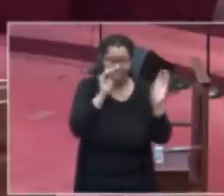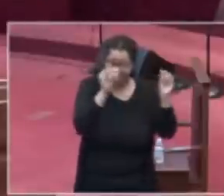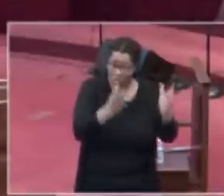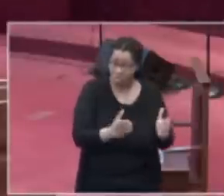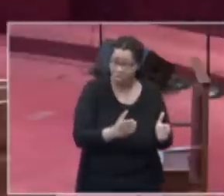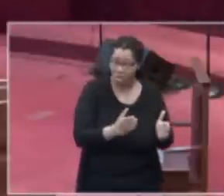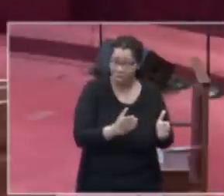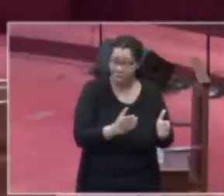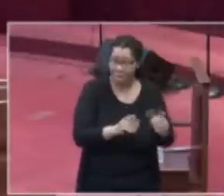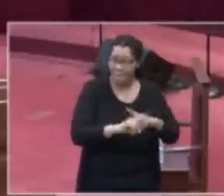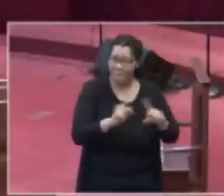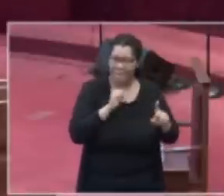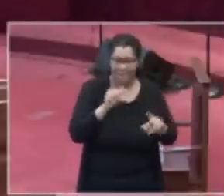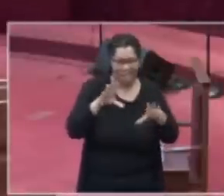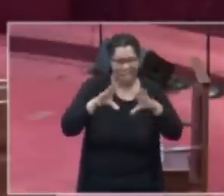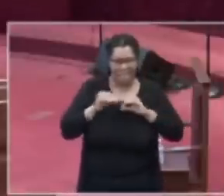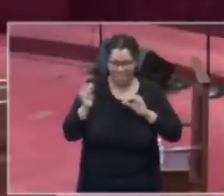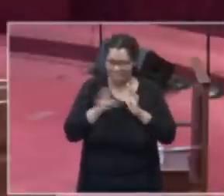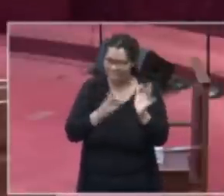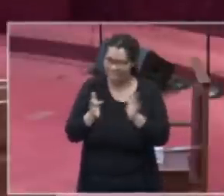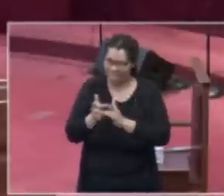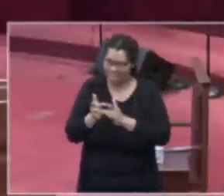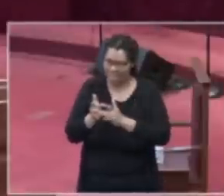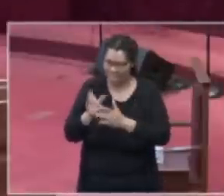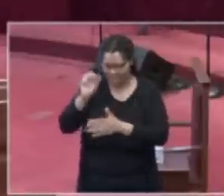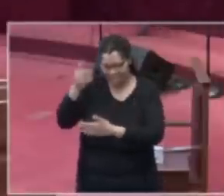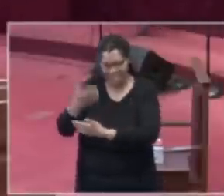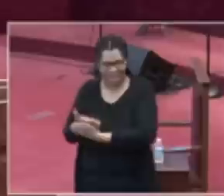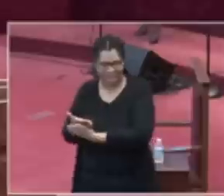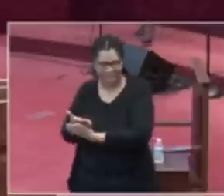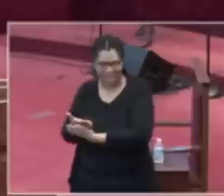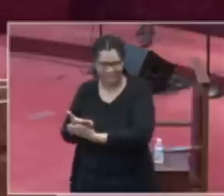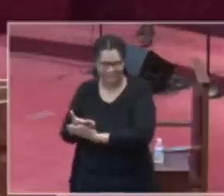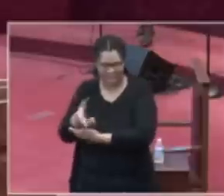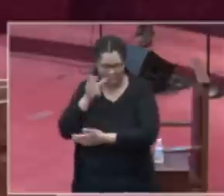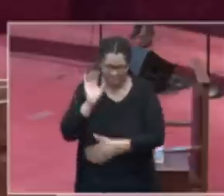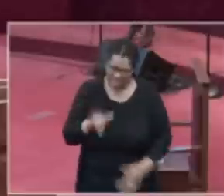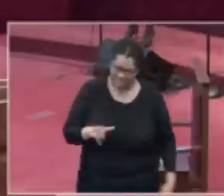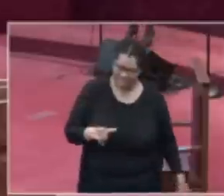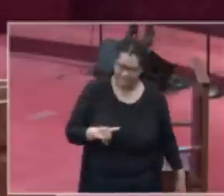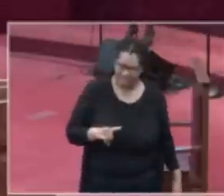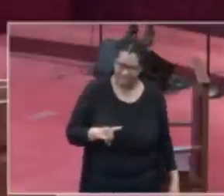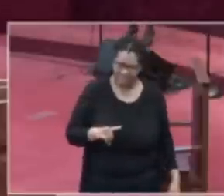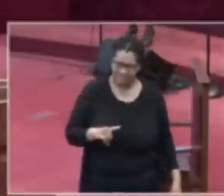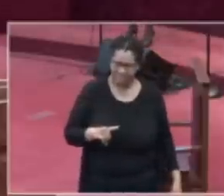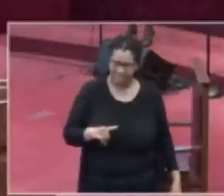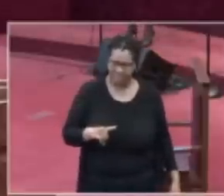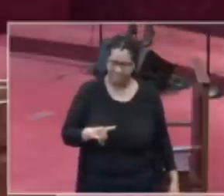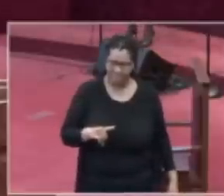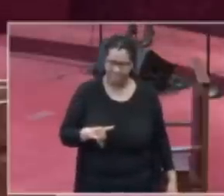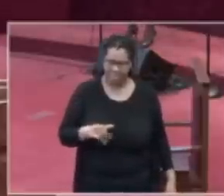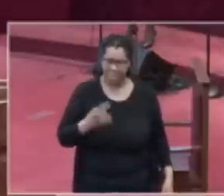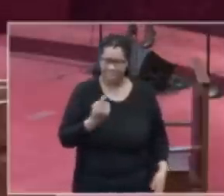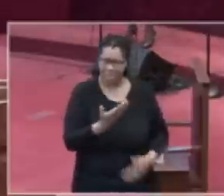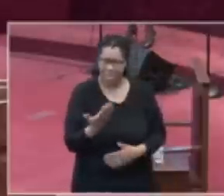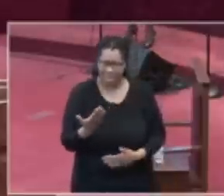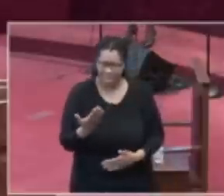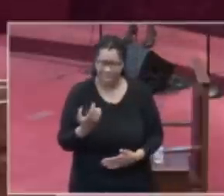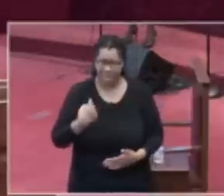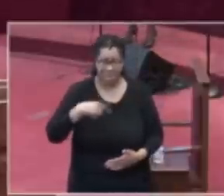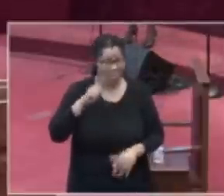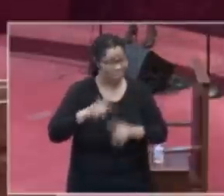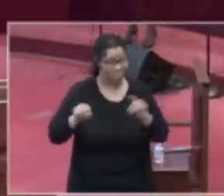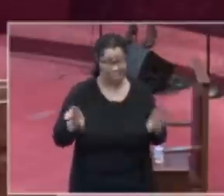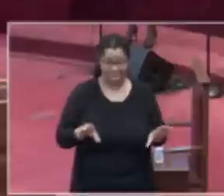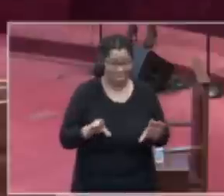teacher, but I don't accept his claim to be God. You hear that, Shane? He says, that's one thing we must not